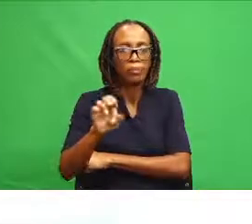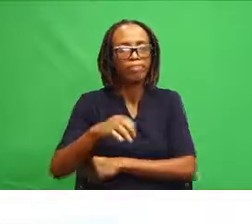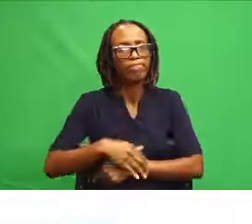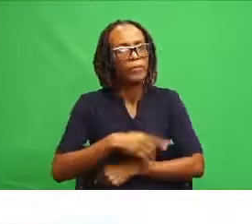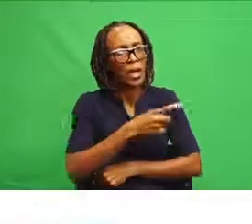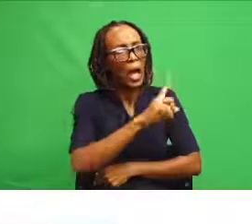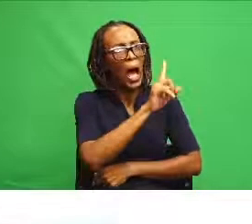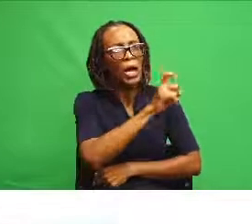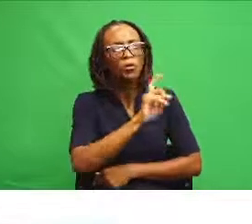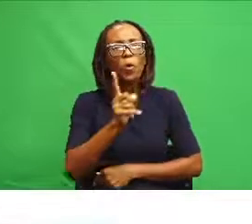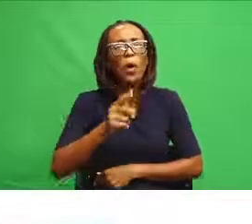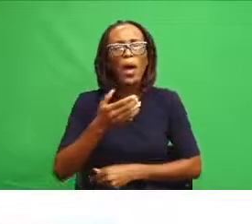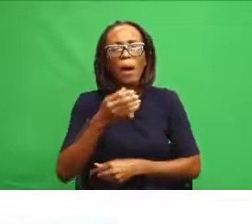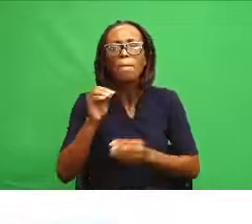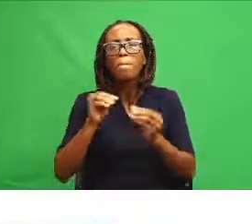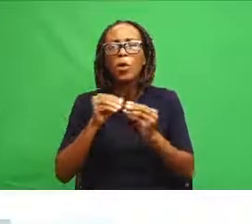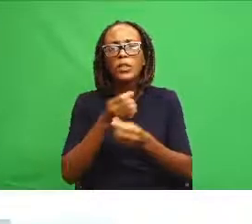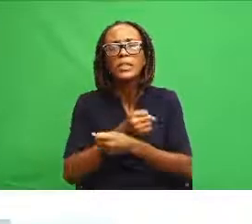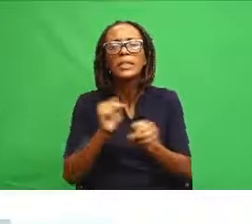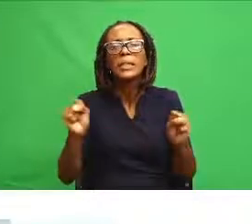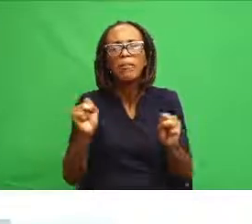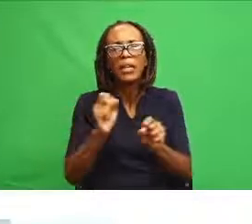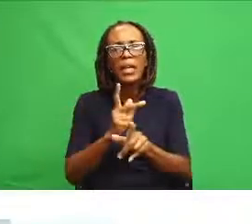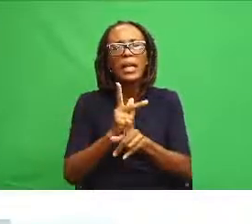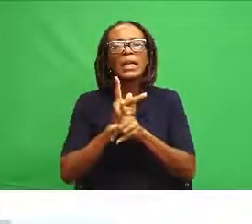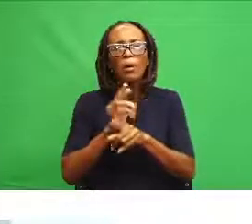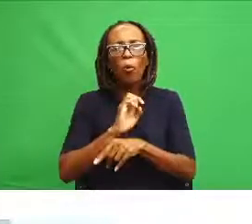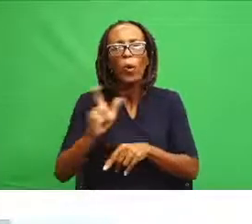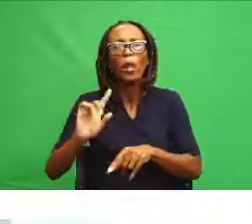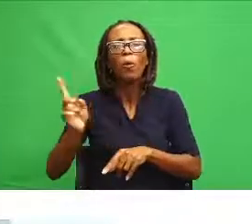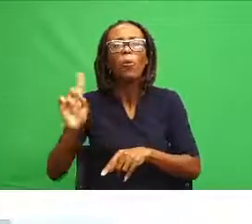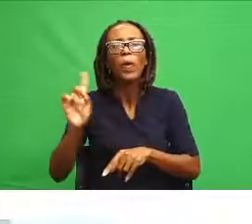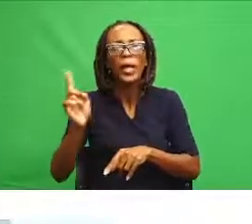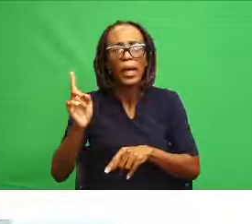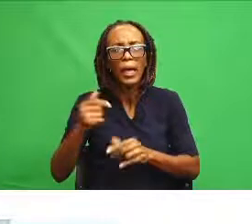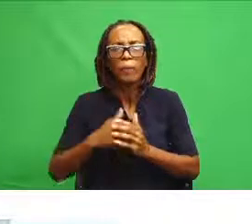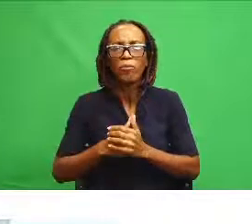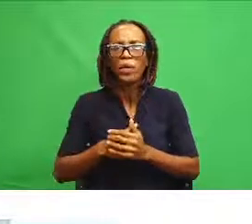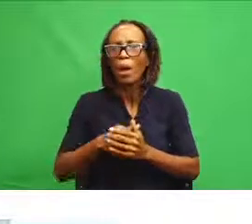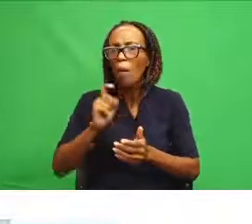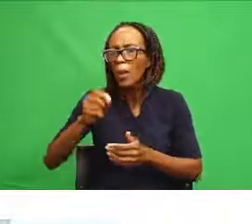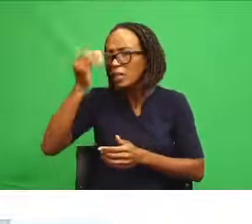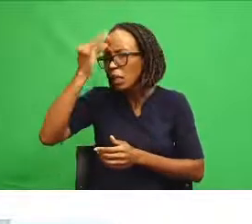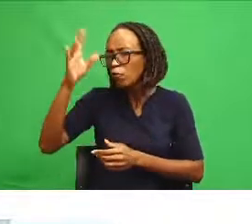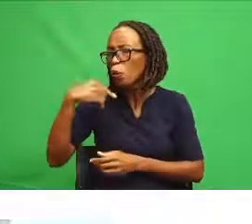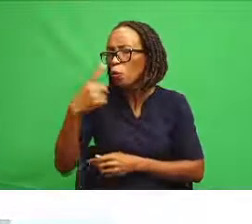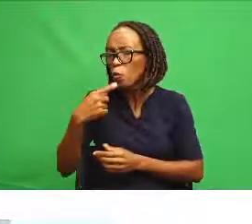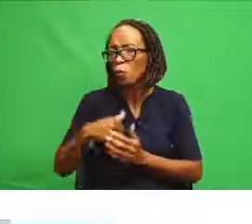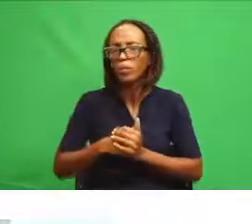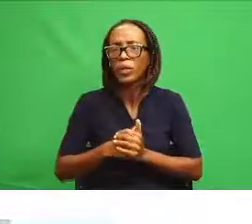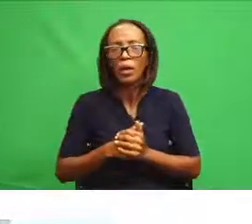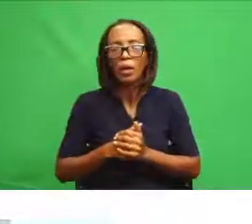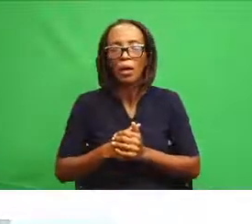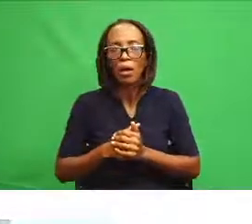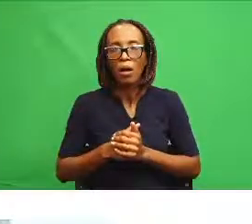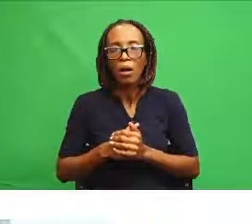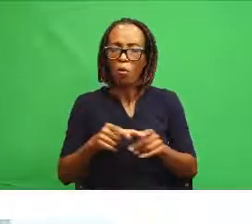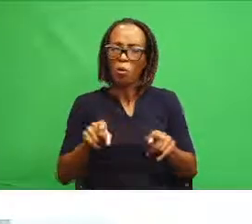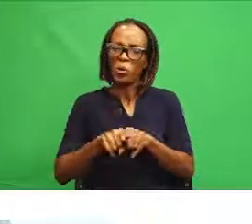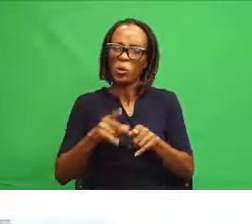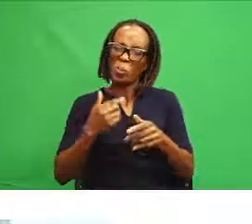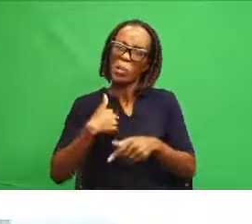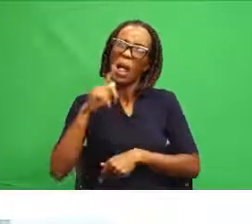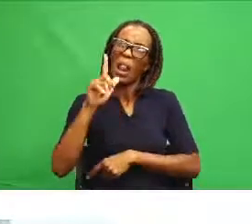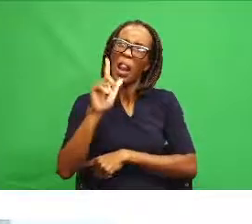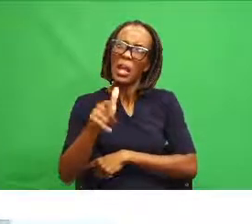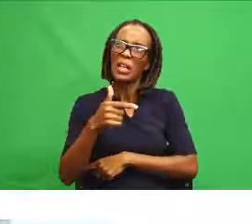place to keep a will, and who should you inform that you have a will? And as well, can I change my mind? I've